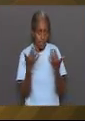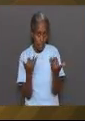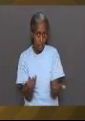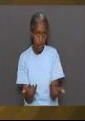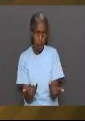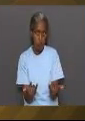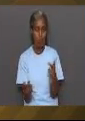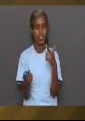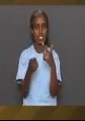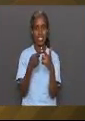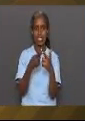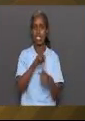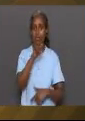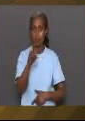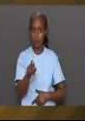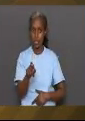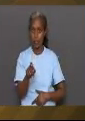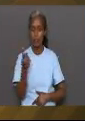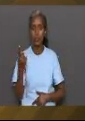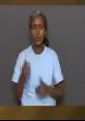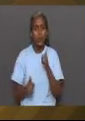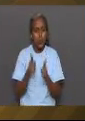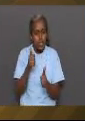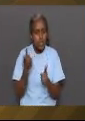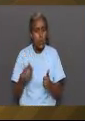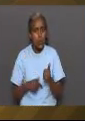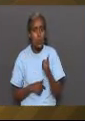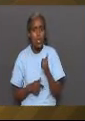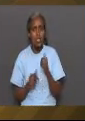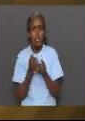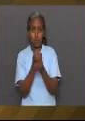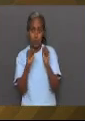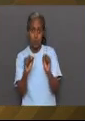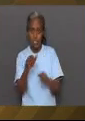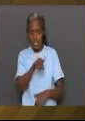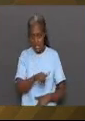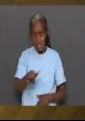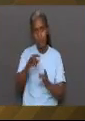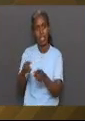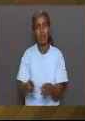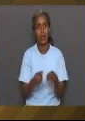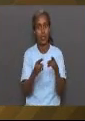Now for the second problem, which we can solve in a similar way.